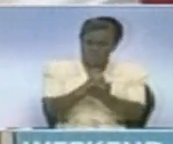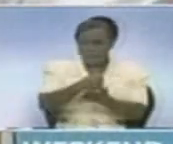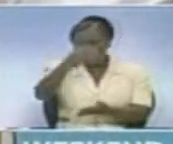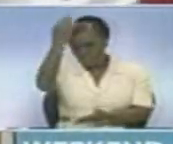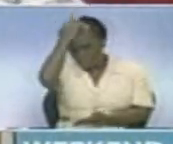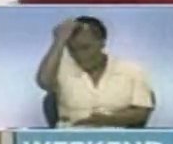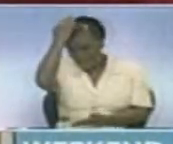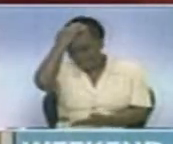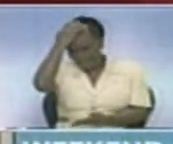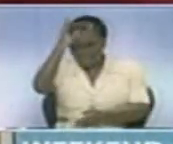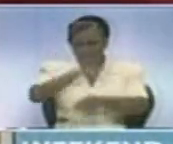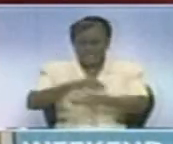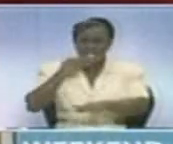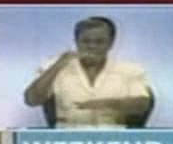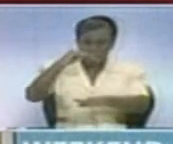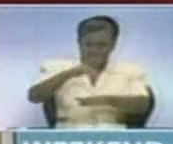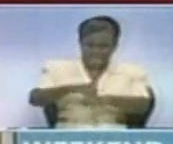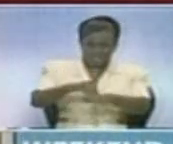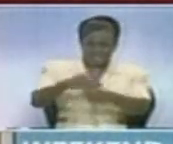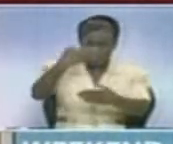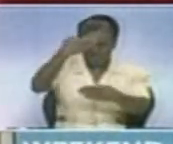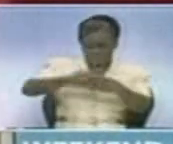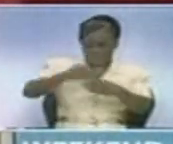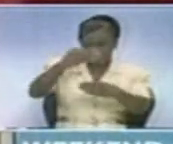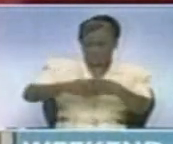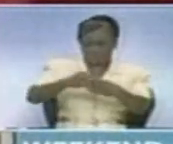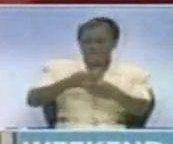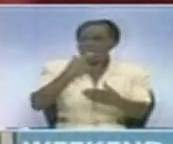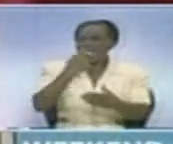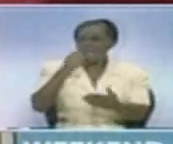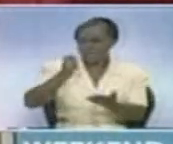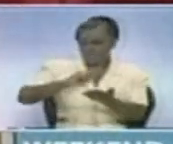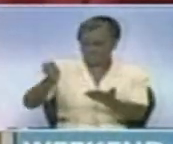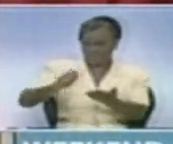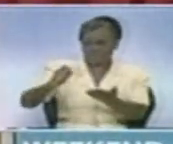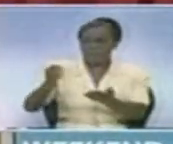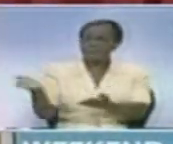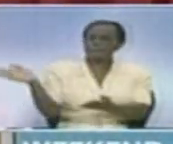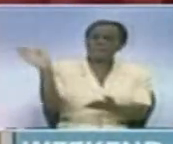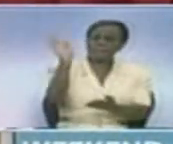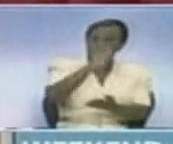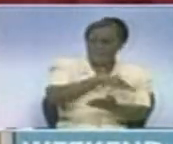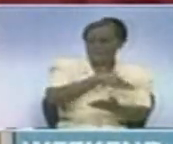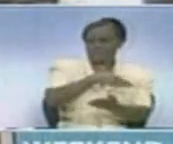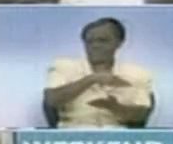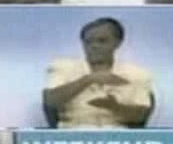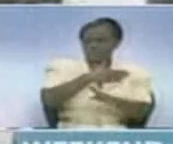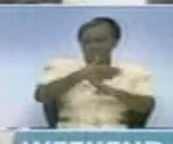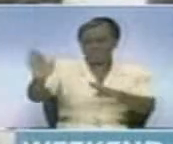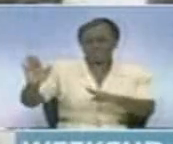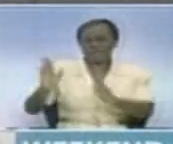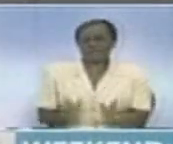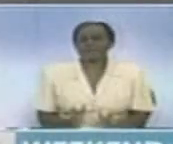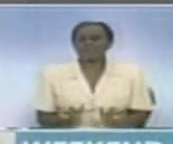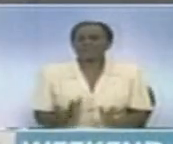Jumatatu, achukue hiyo barua kwenye bahasha juu achukue kalamu nyekundu. Aandikie return to sender. We